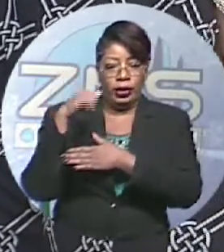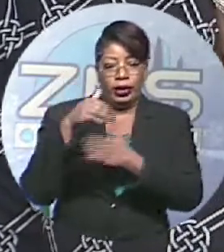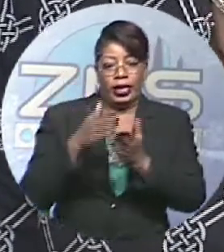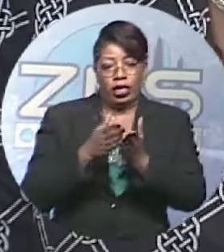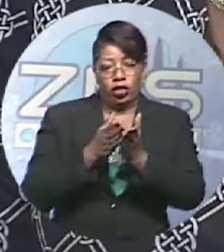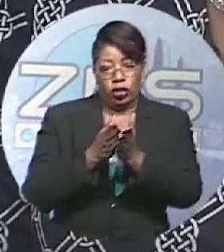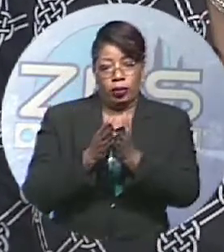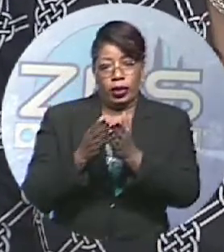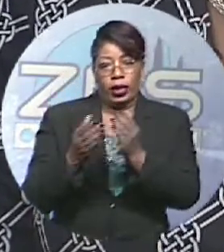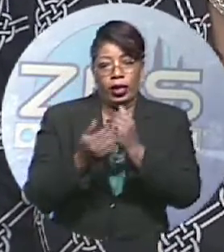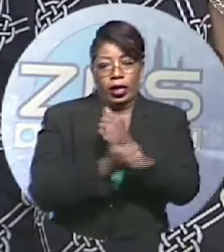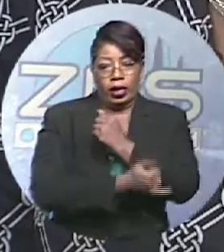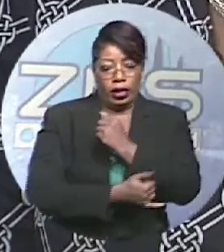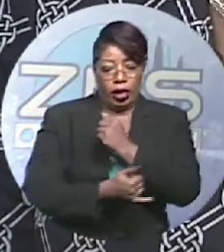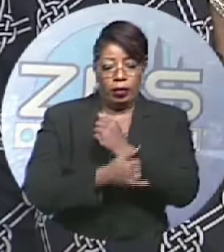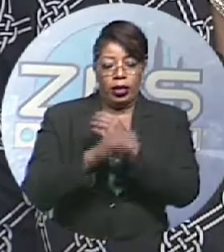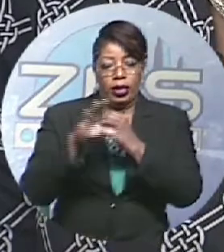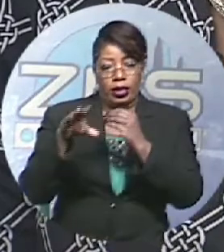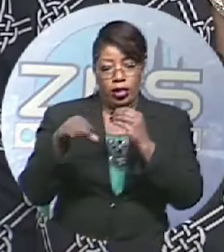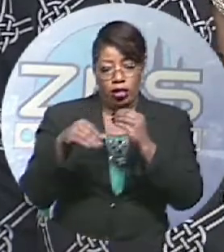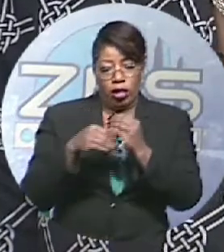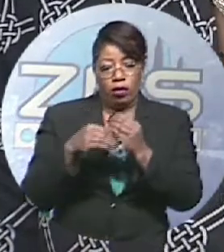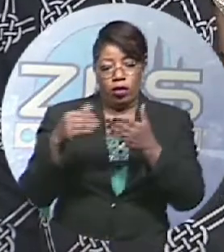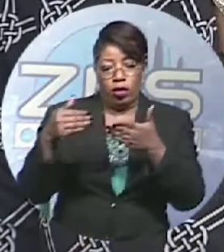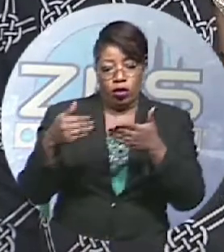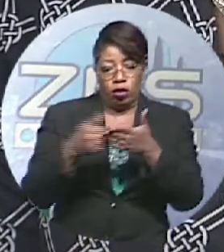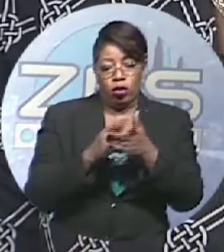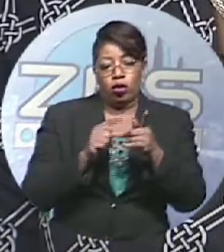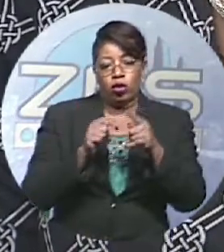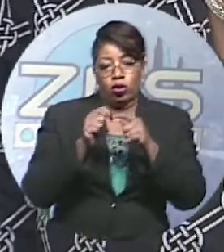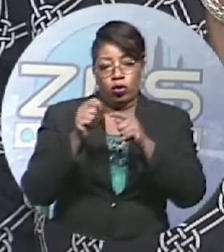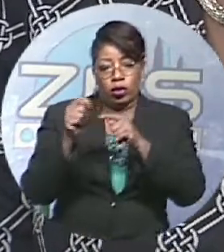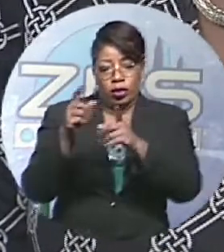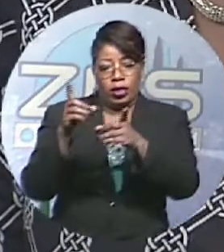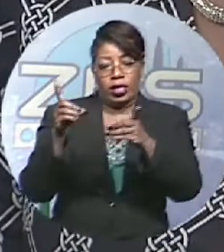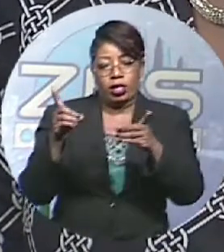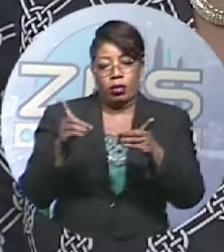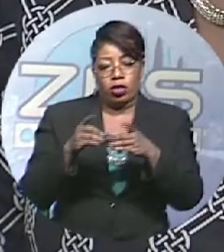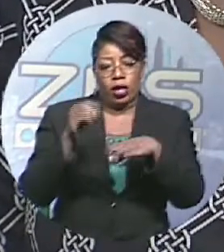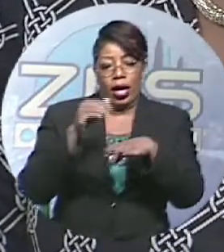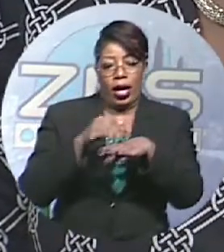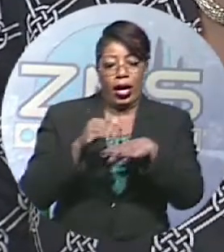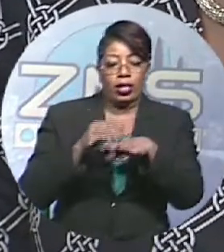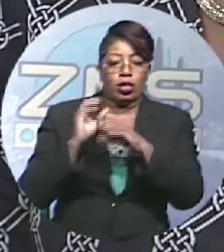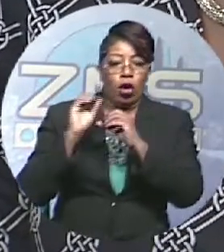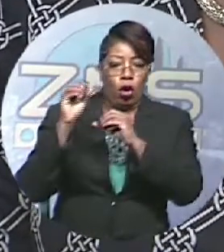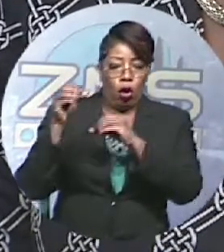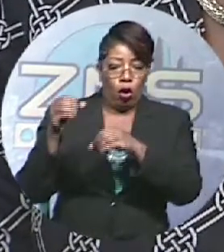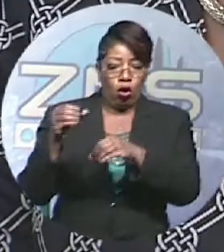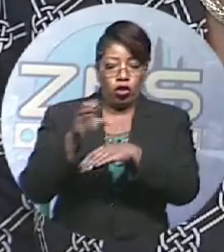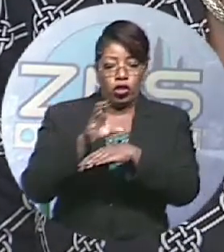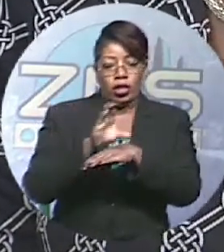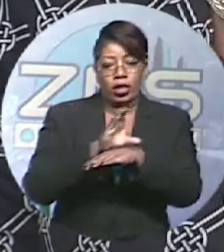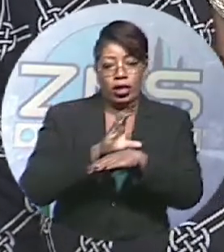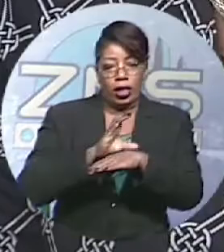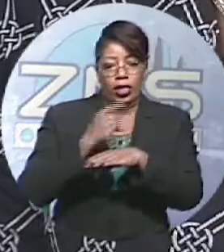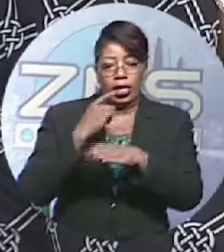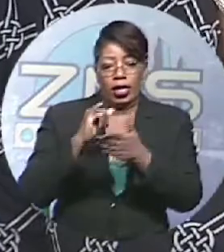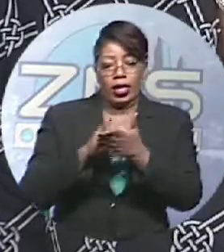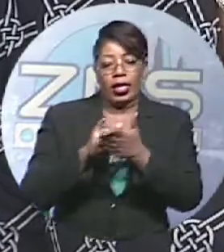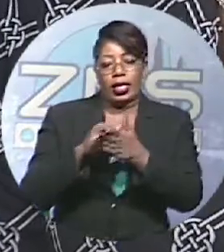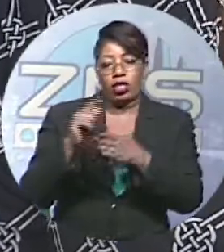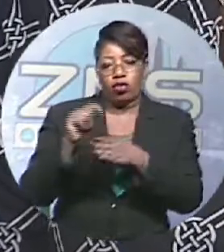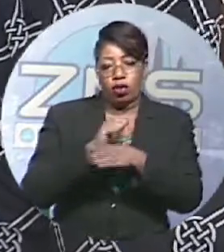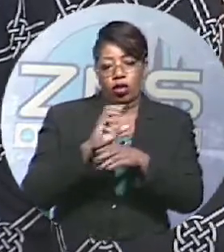MSC. In addition to establishing a new tourism destination at Ocean Key, Prime Minister Christie said there will be training opportunities